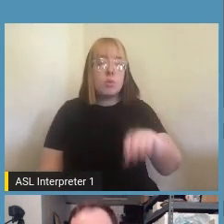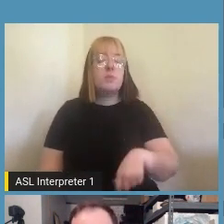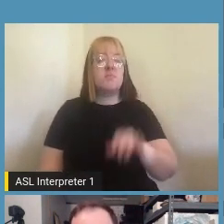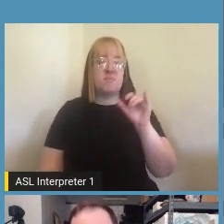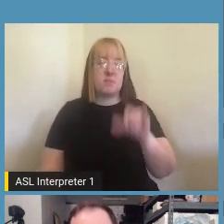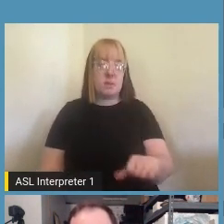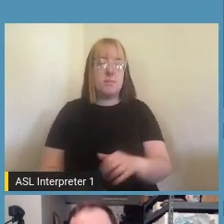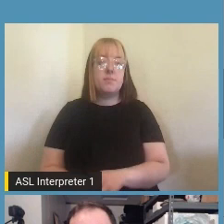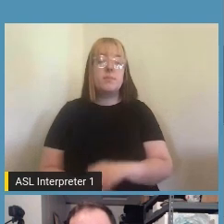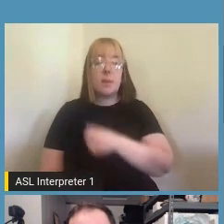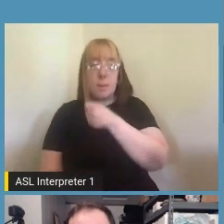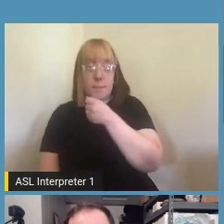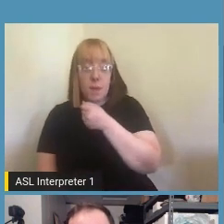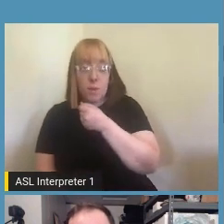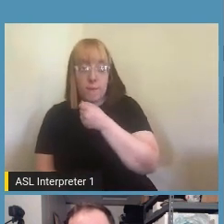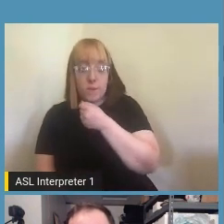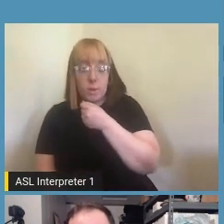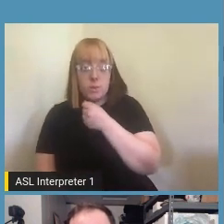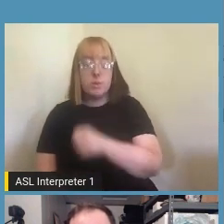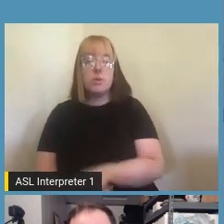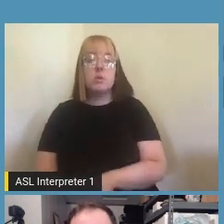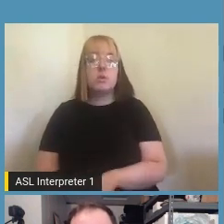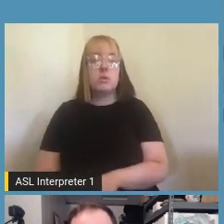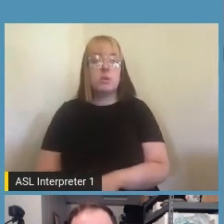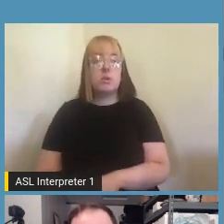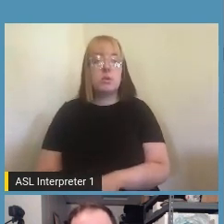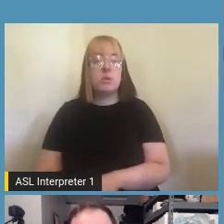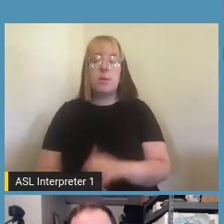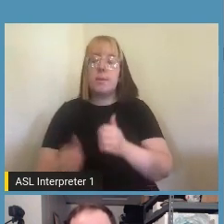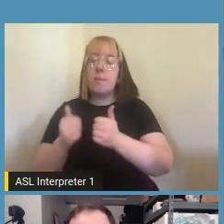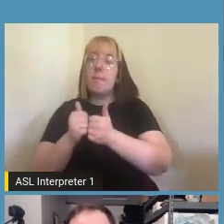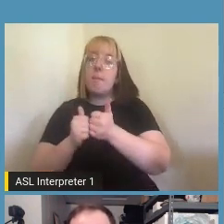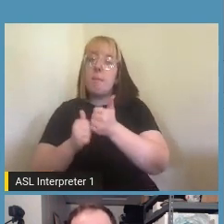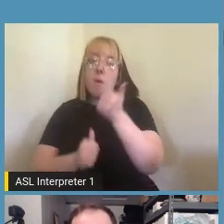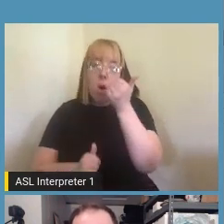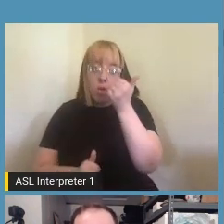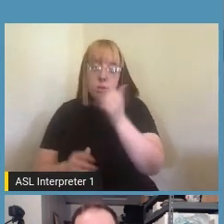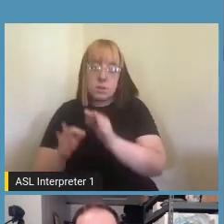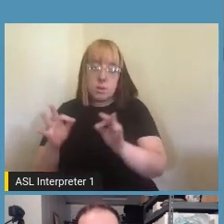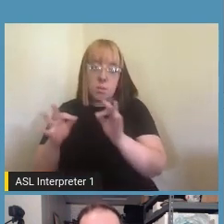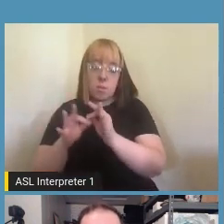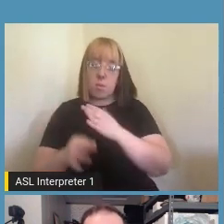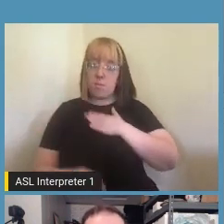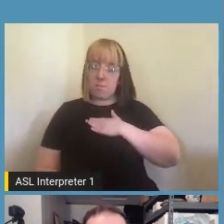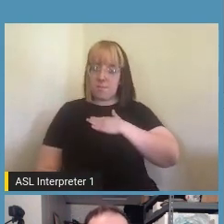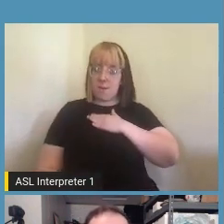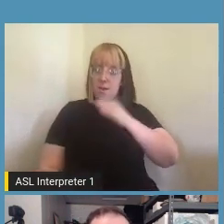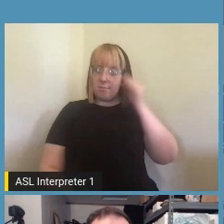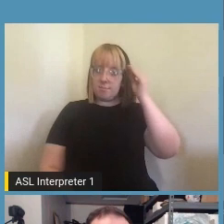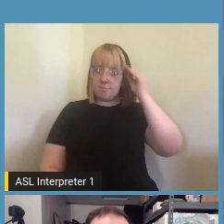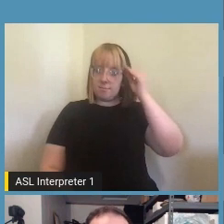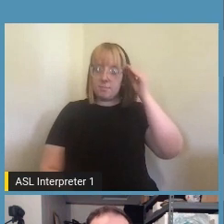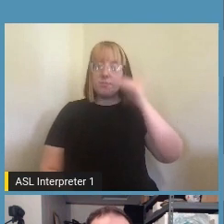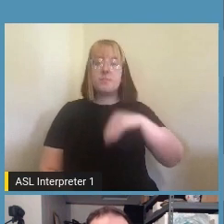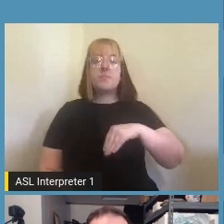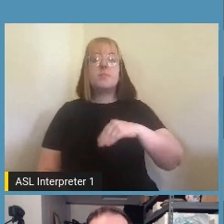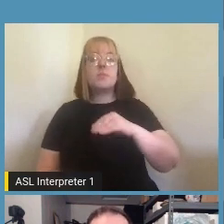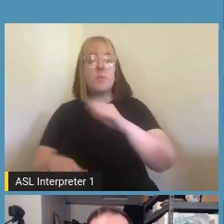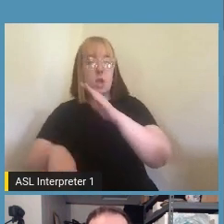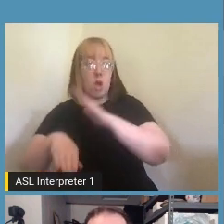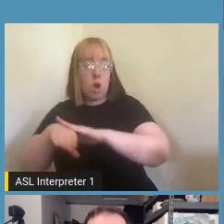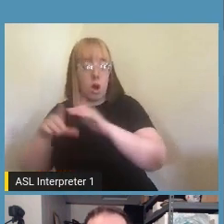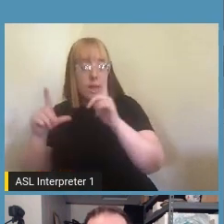microphones, as we talked about, this is the most important component, I would say. If you're just using your on-camera